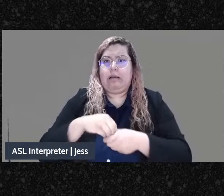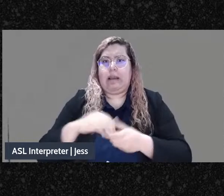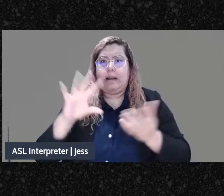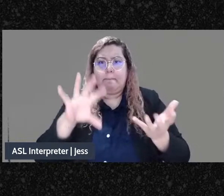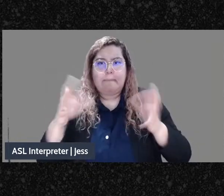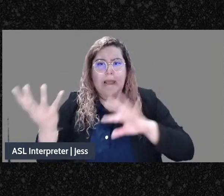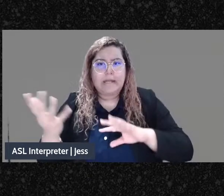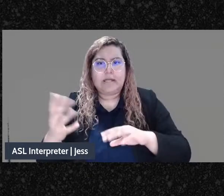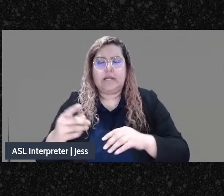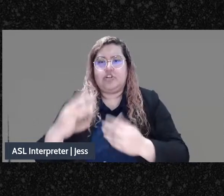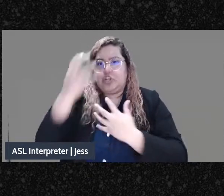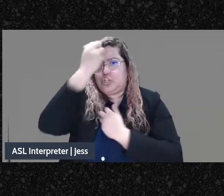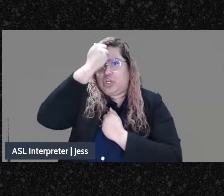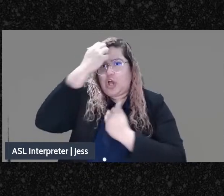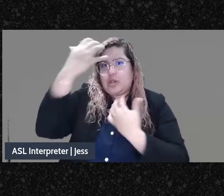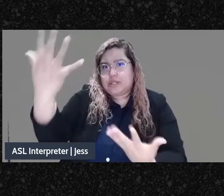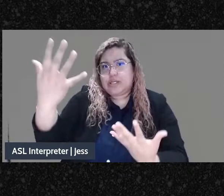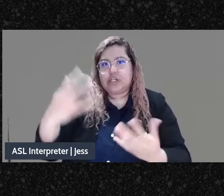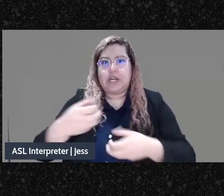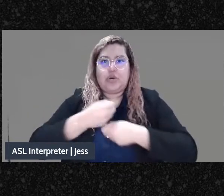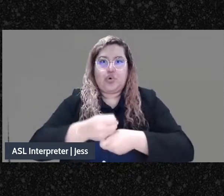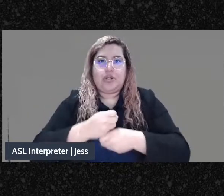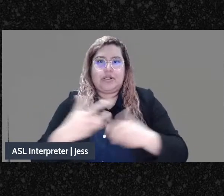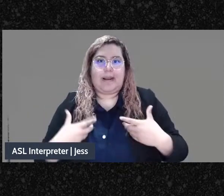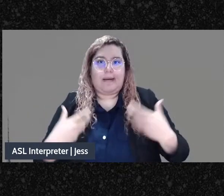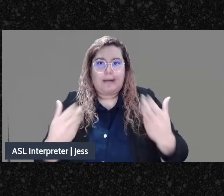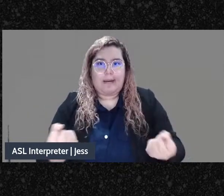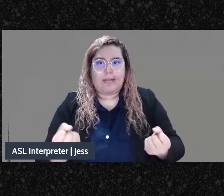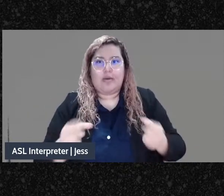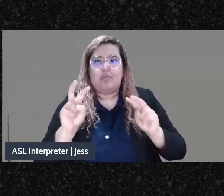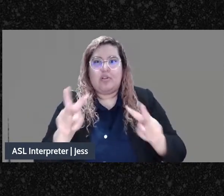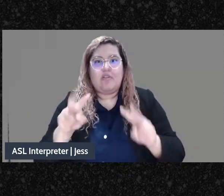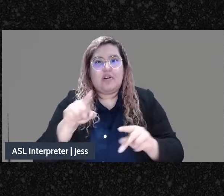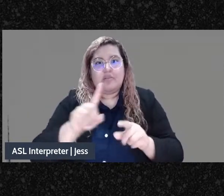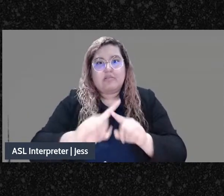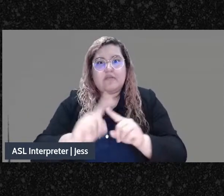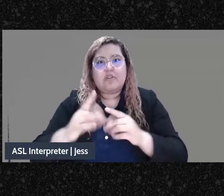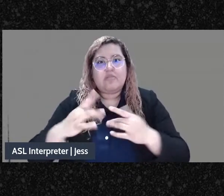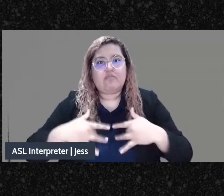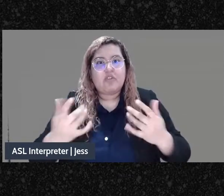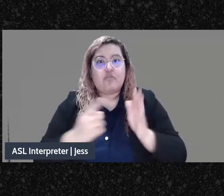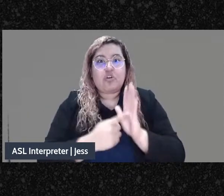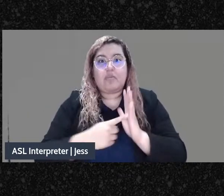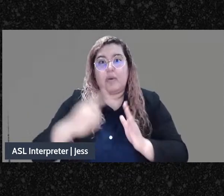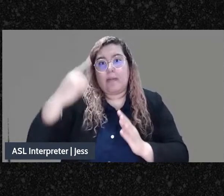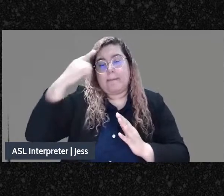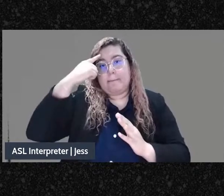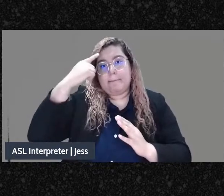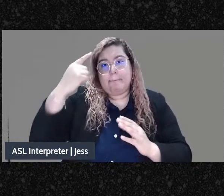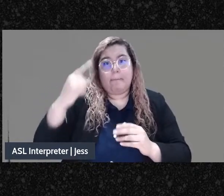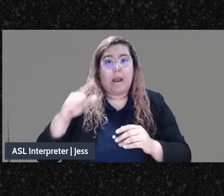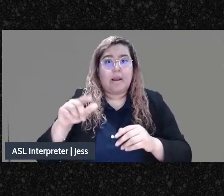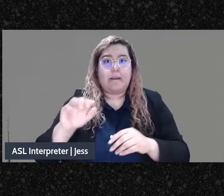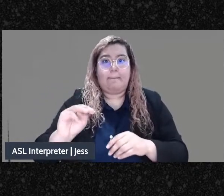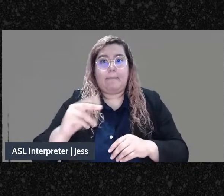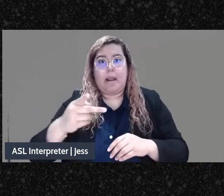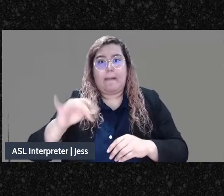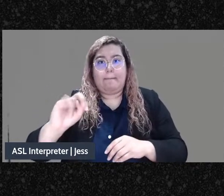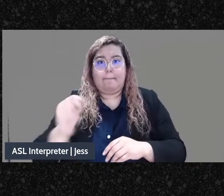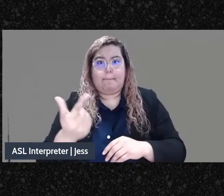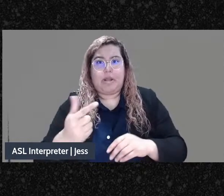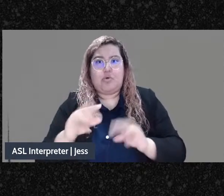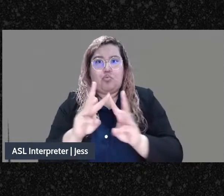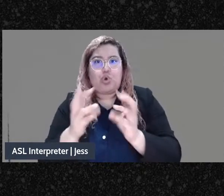upcoming events, including a mad mapping workshop with Fireweed Collective, and conversations with scholars and artists on